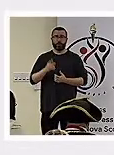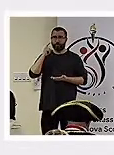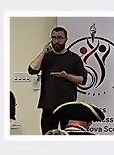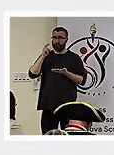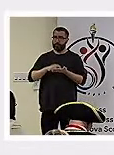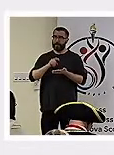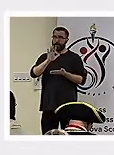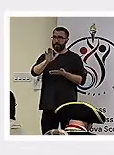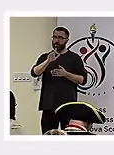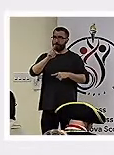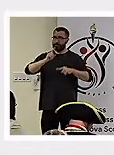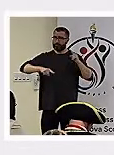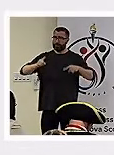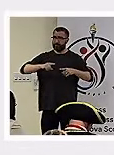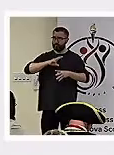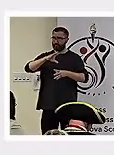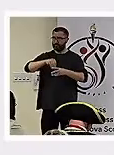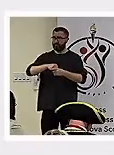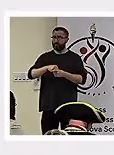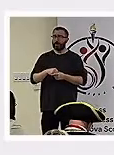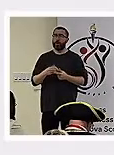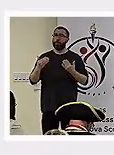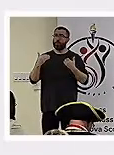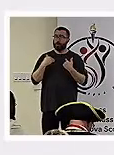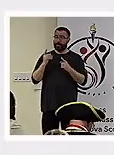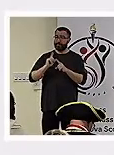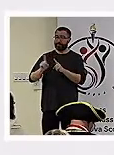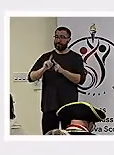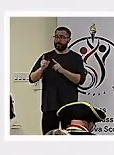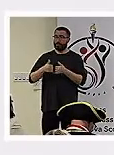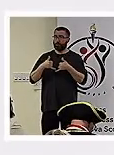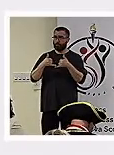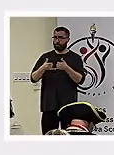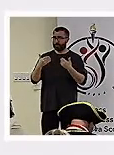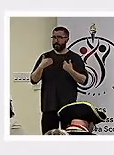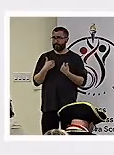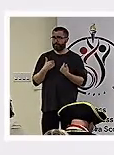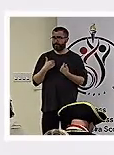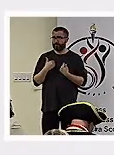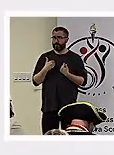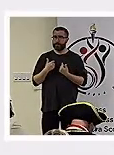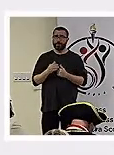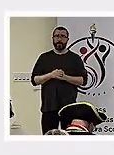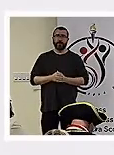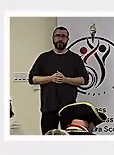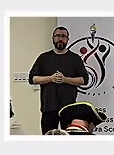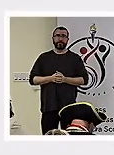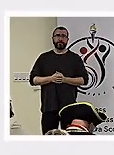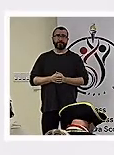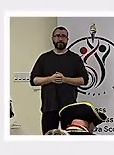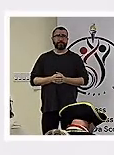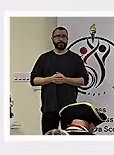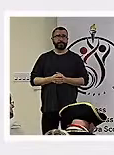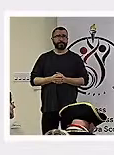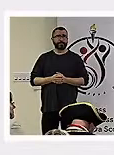varied and diverse. We have different awards to reflect the amazing work that is being done.